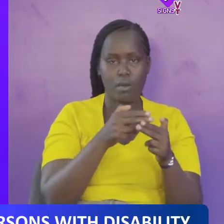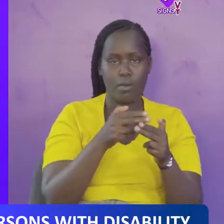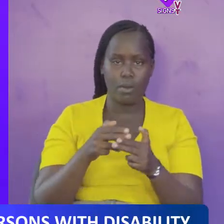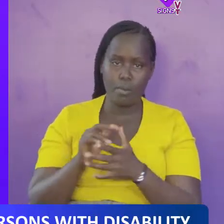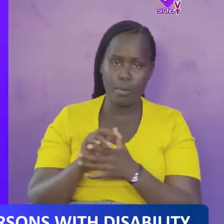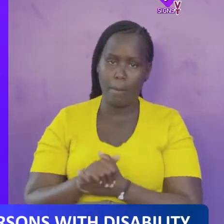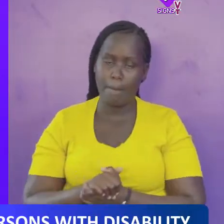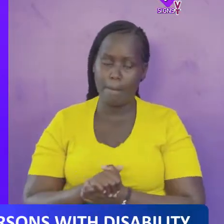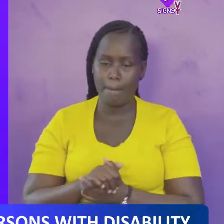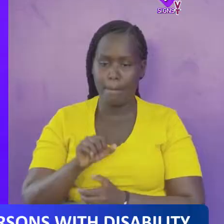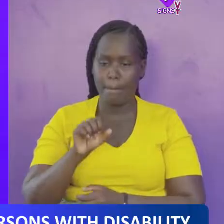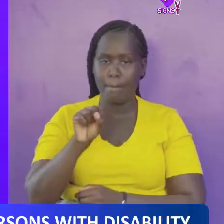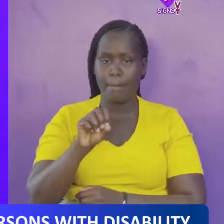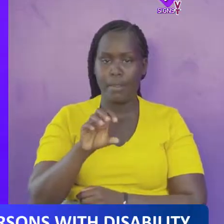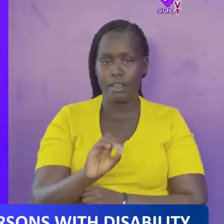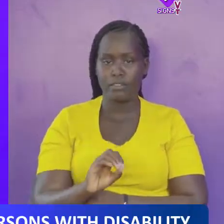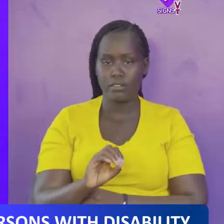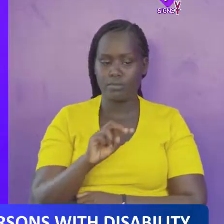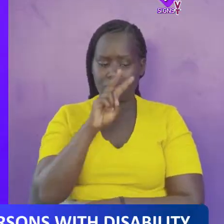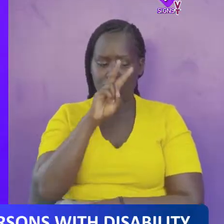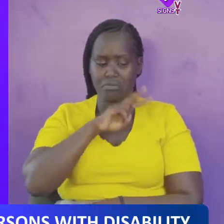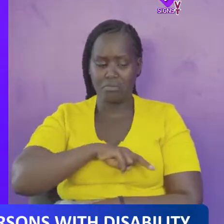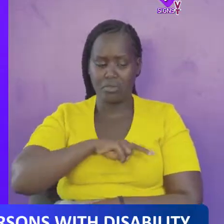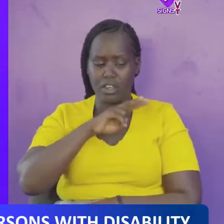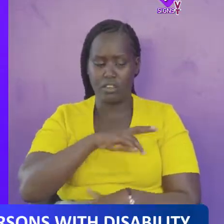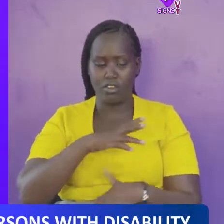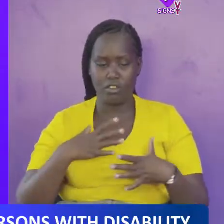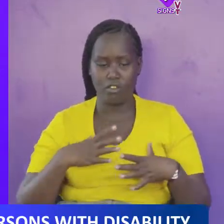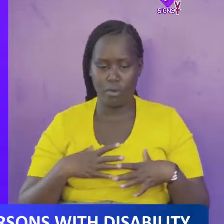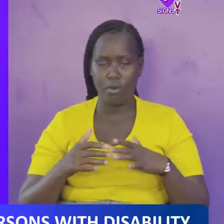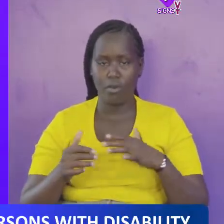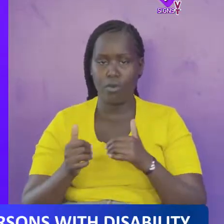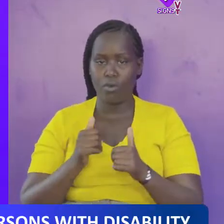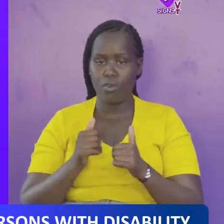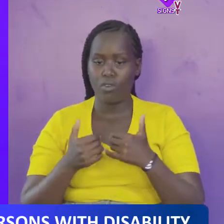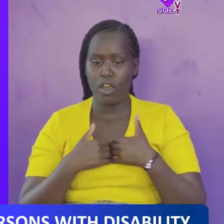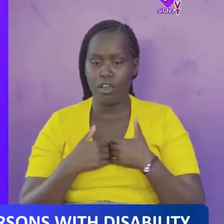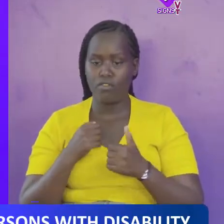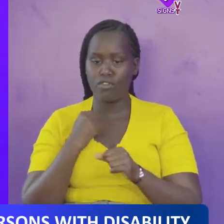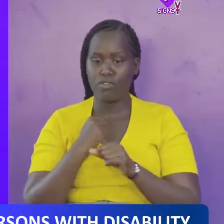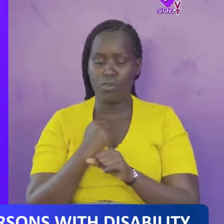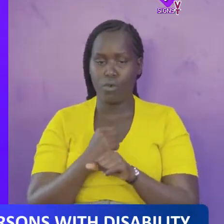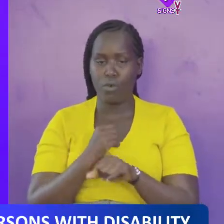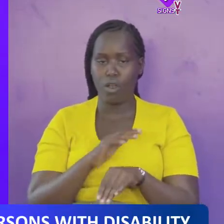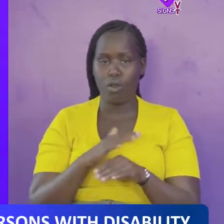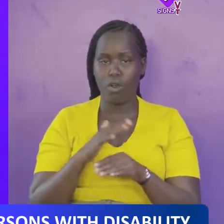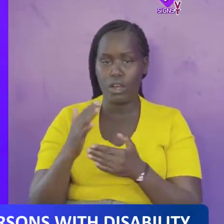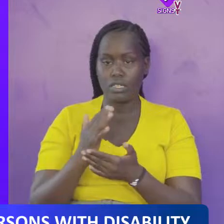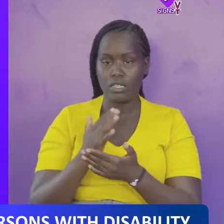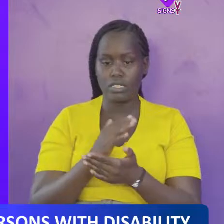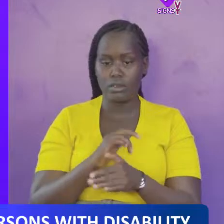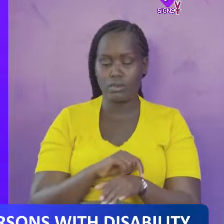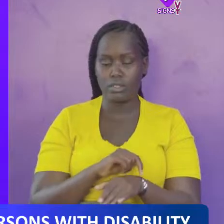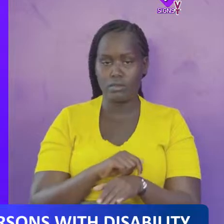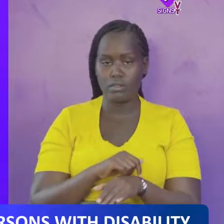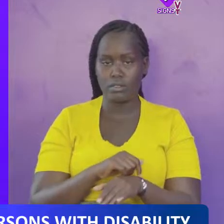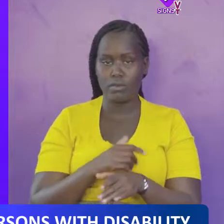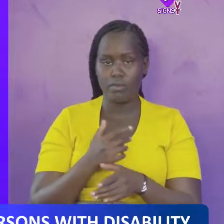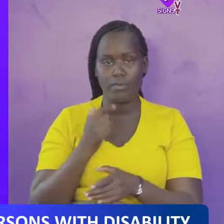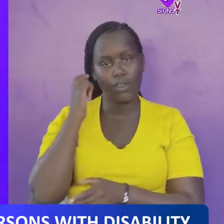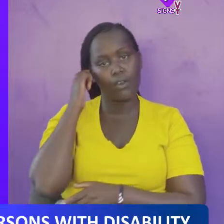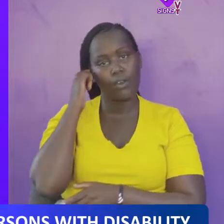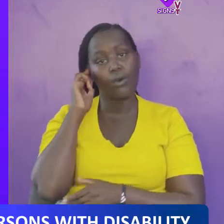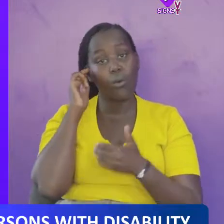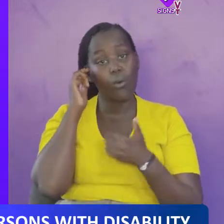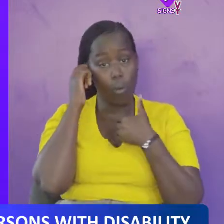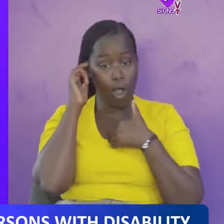I think it's the attitudes of people that we have to work on. And sometimes, since we have laws,